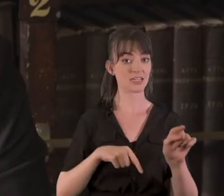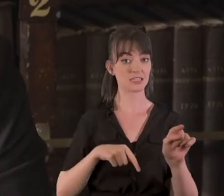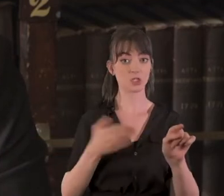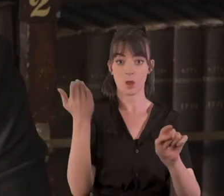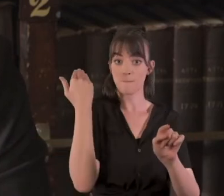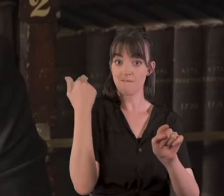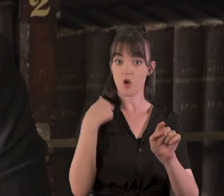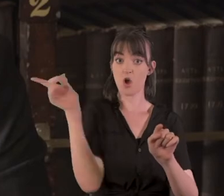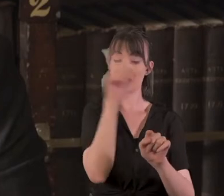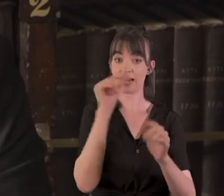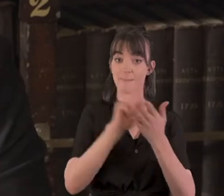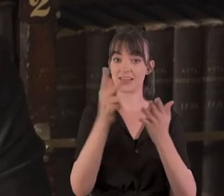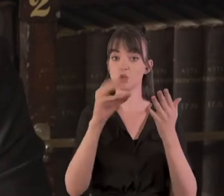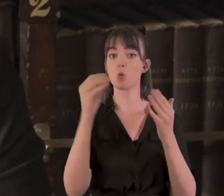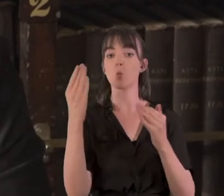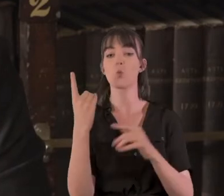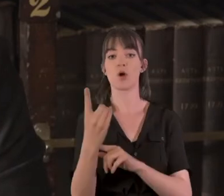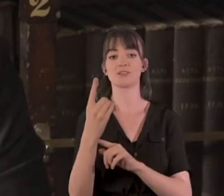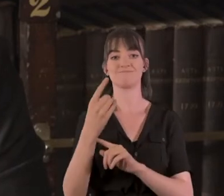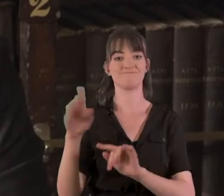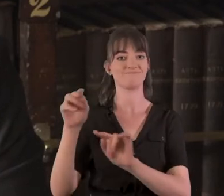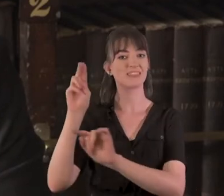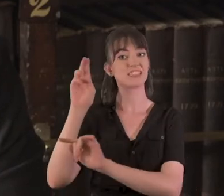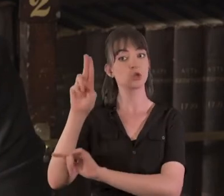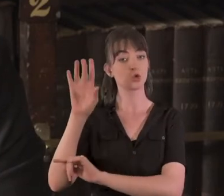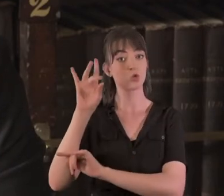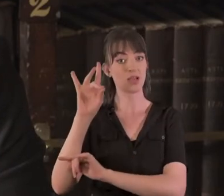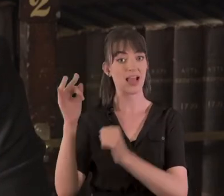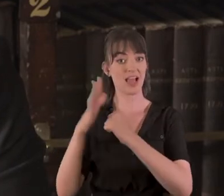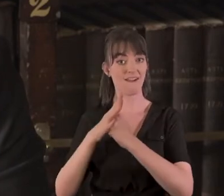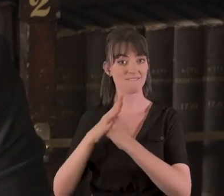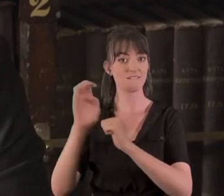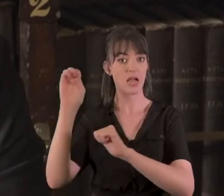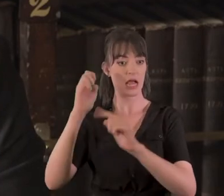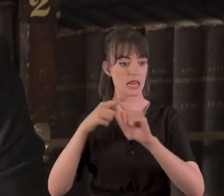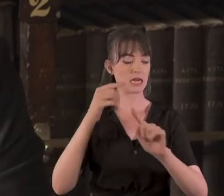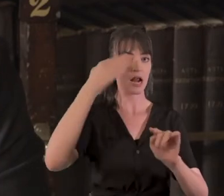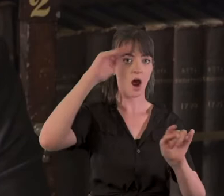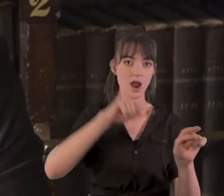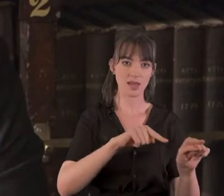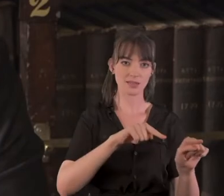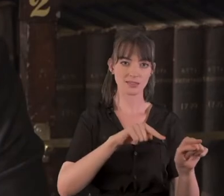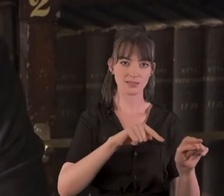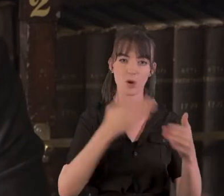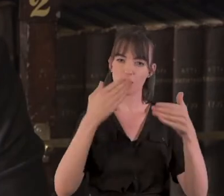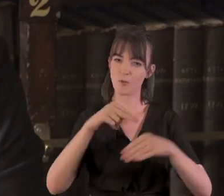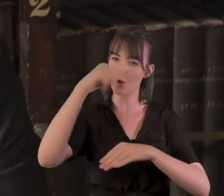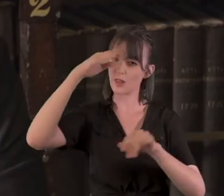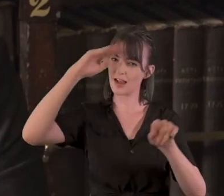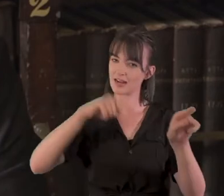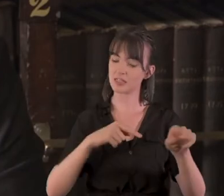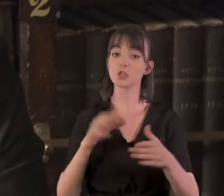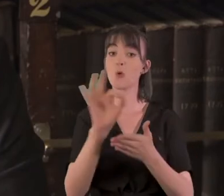of 1801. So the current name of the British state dates from this period. The geographical boundaries of the